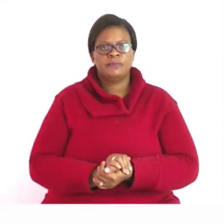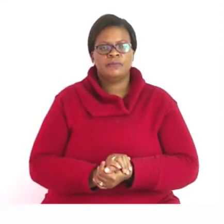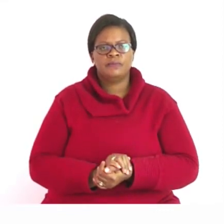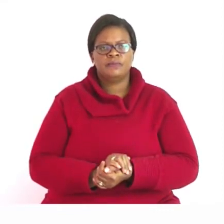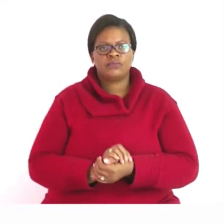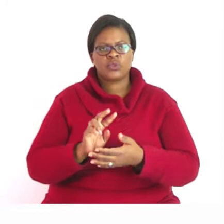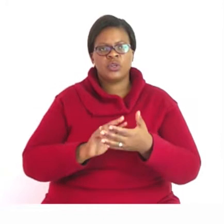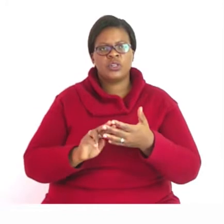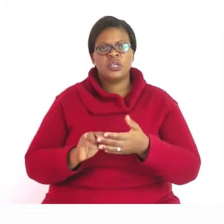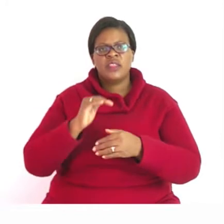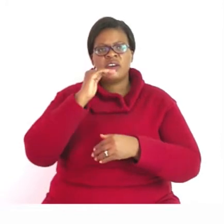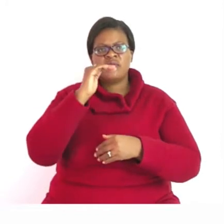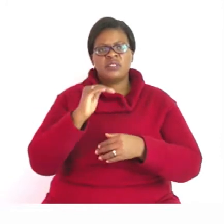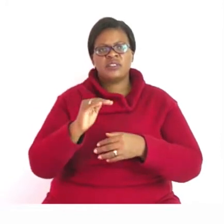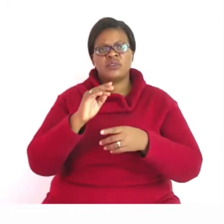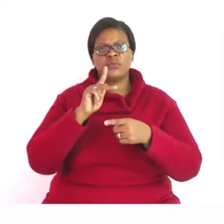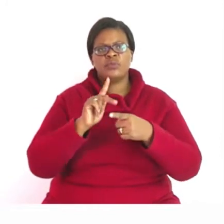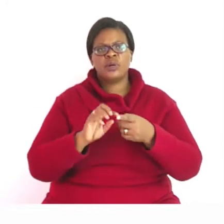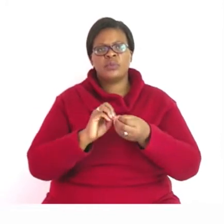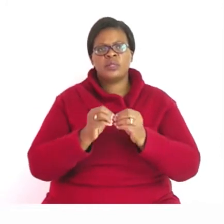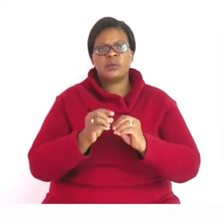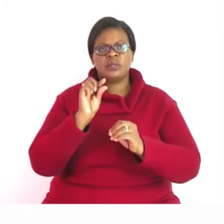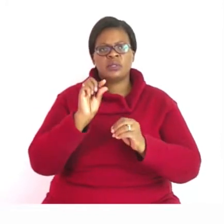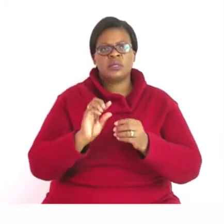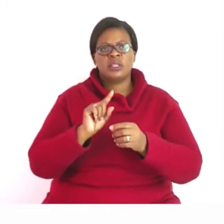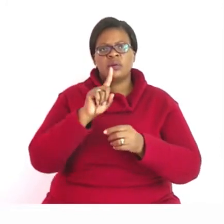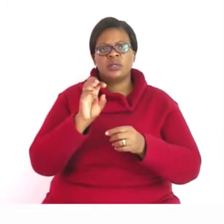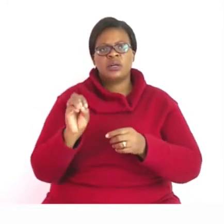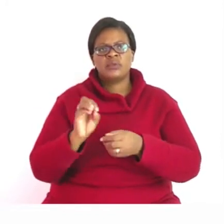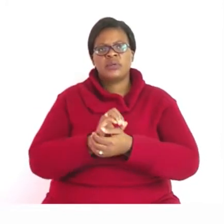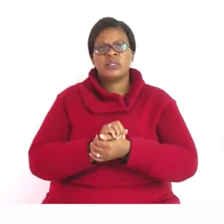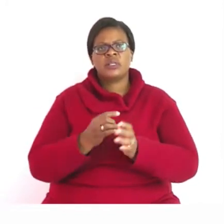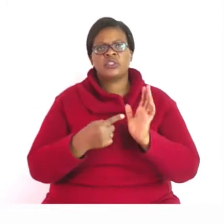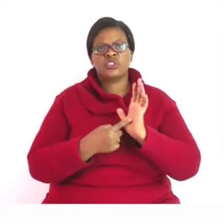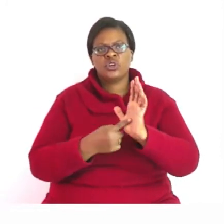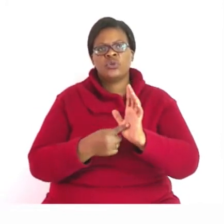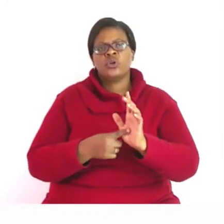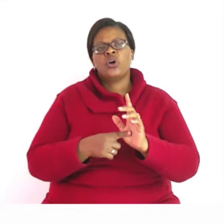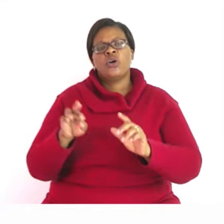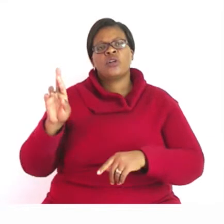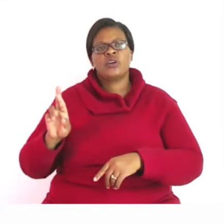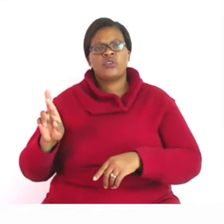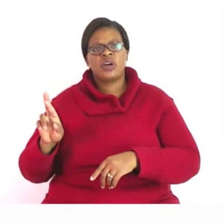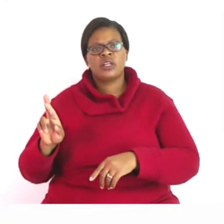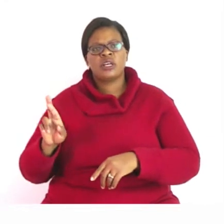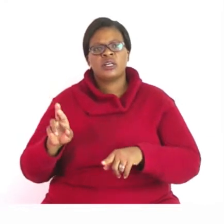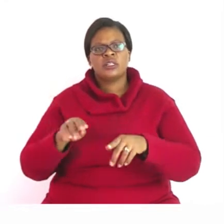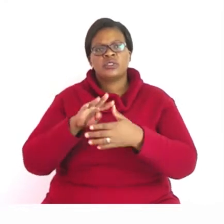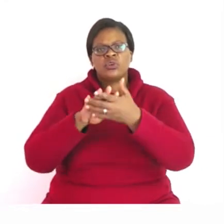reading, the list of prime numbers less than 100 is shown on the right, which is on the table.